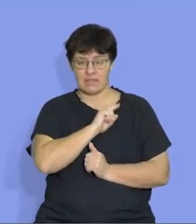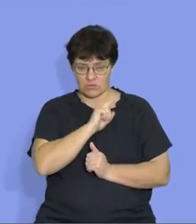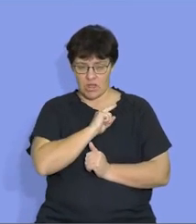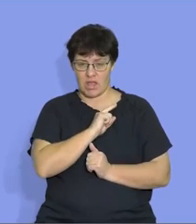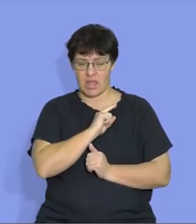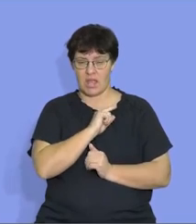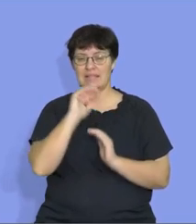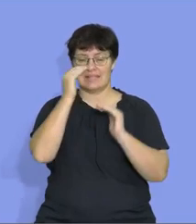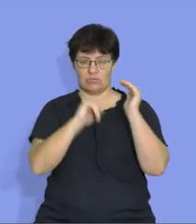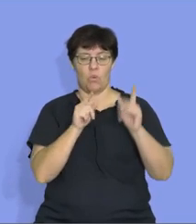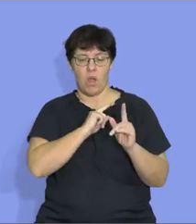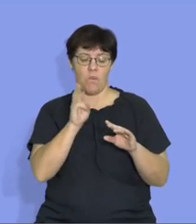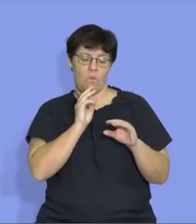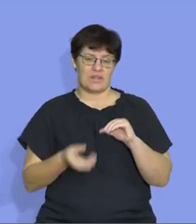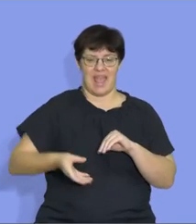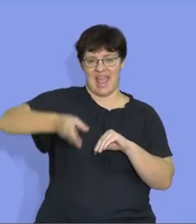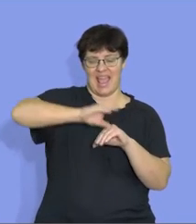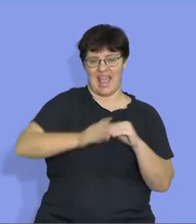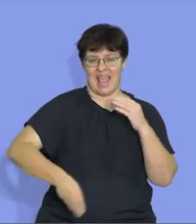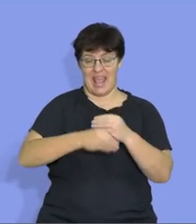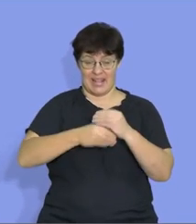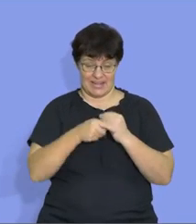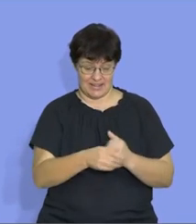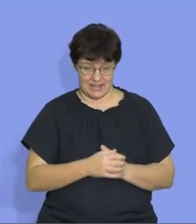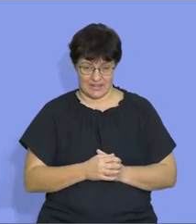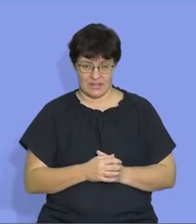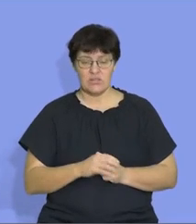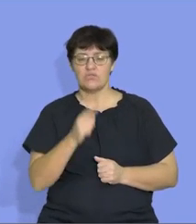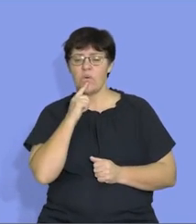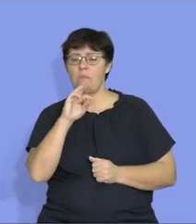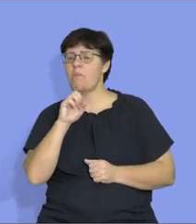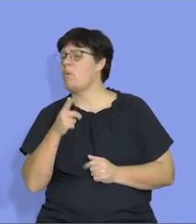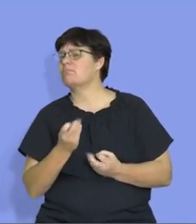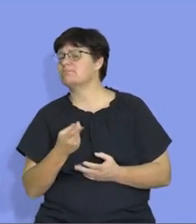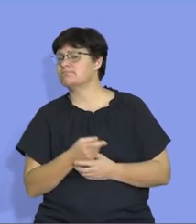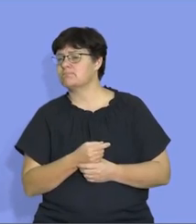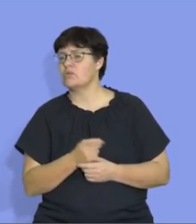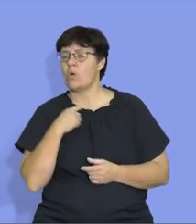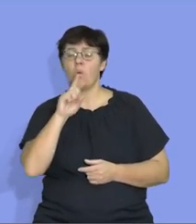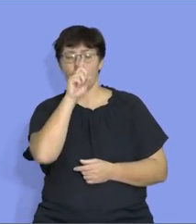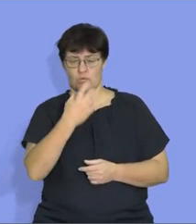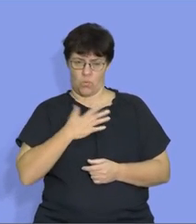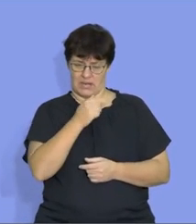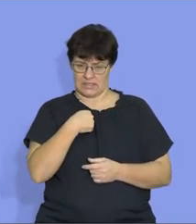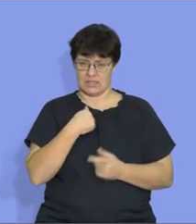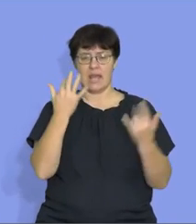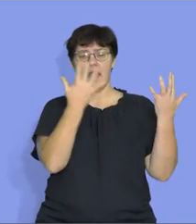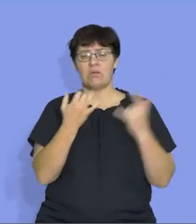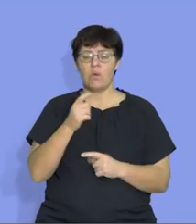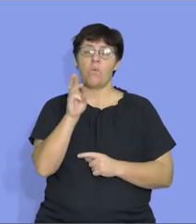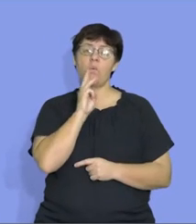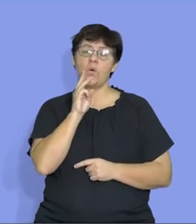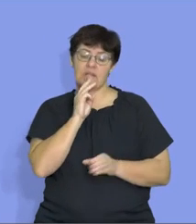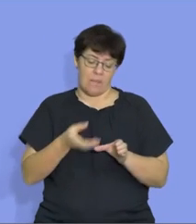because we have diluted. But what remains the same is actually the number of moles. Now the question demands us to calculate how much water